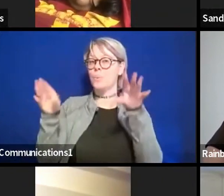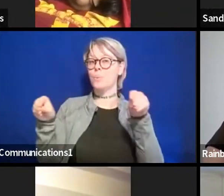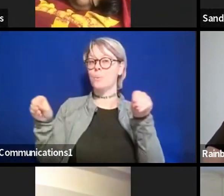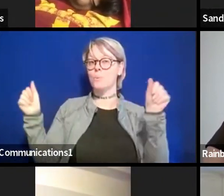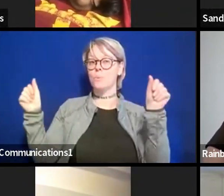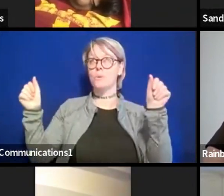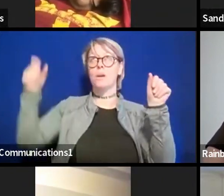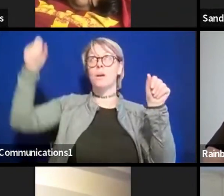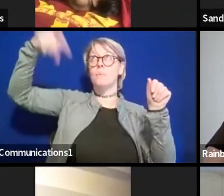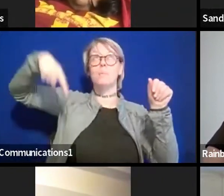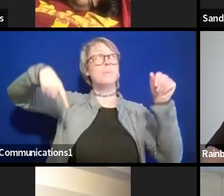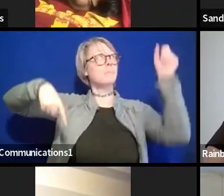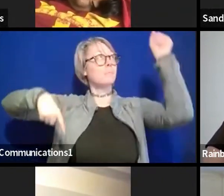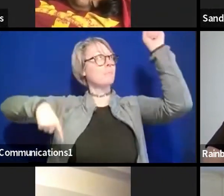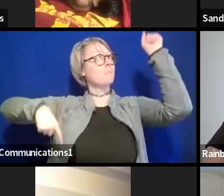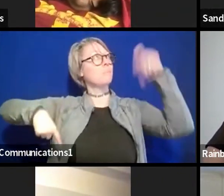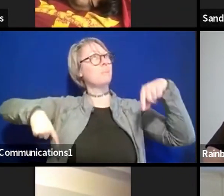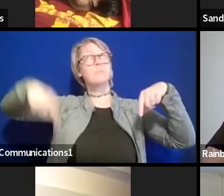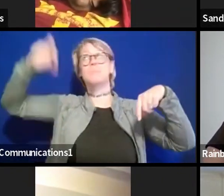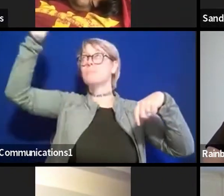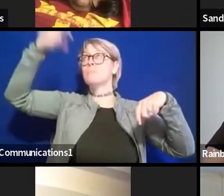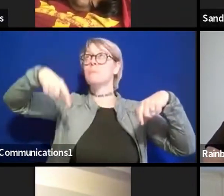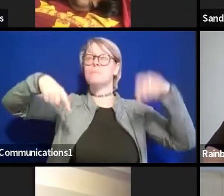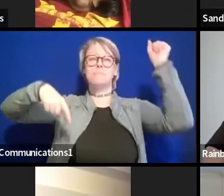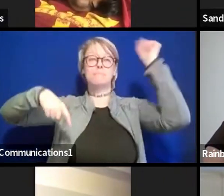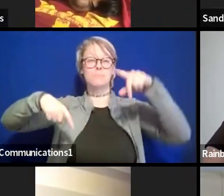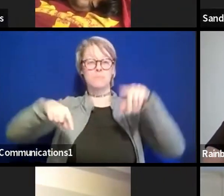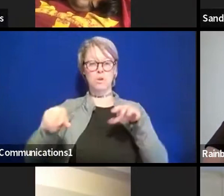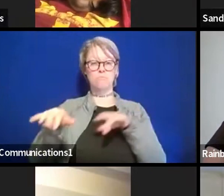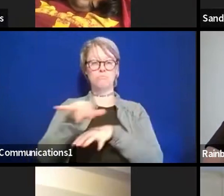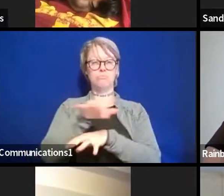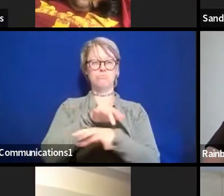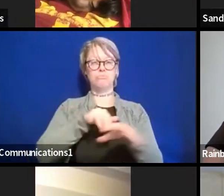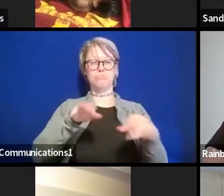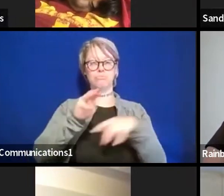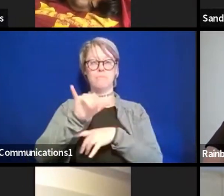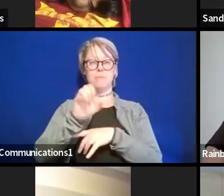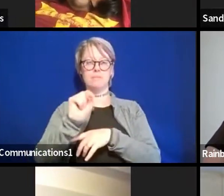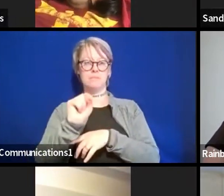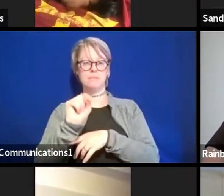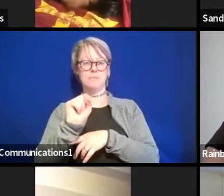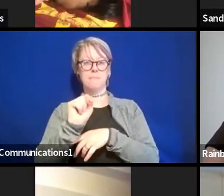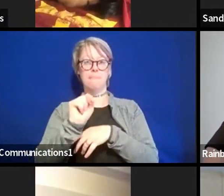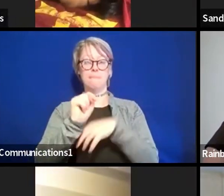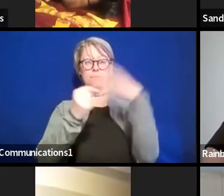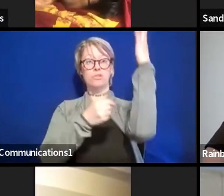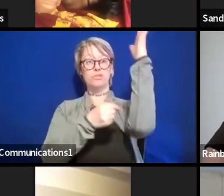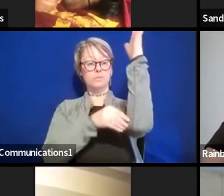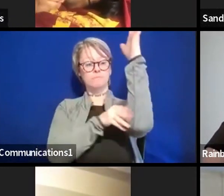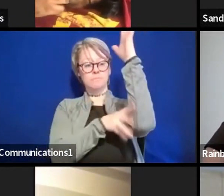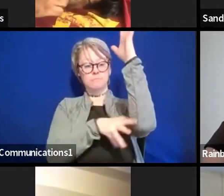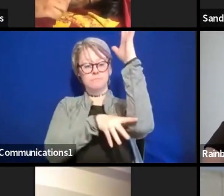of water in sudden showers. A low mist hung over the ground. The tree's roots wound outward from the base of